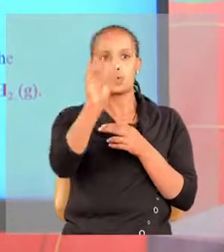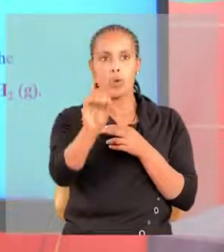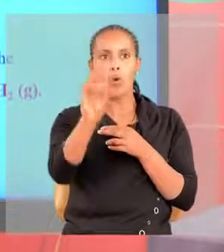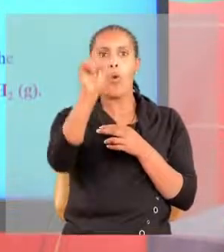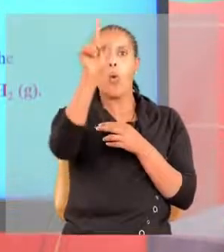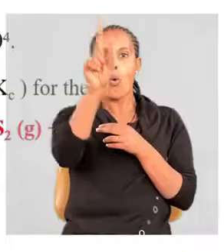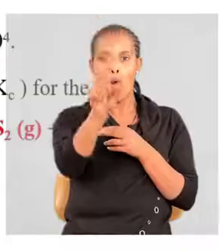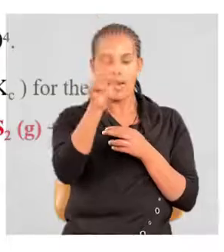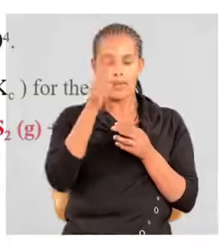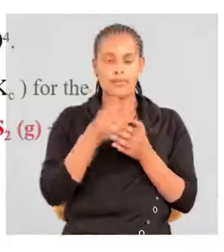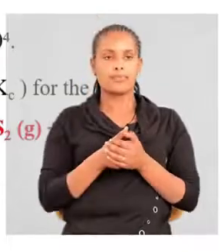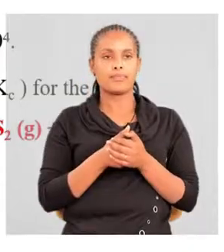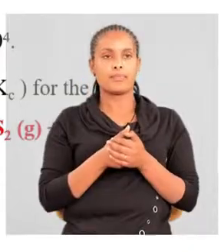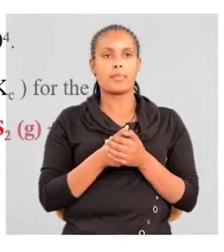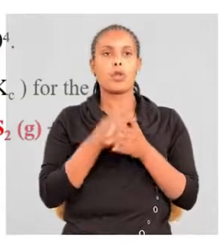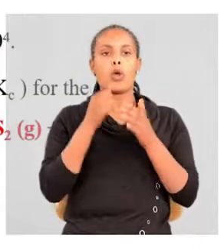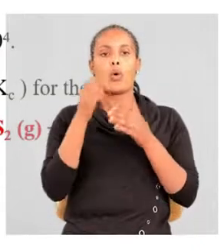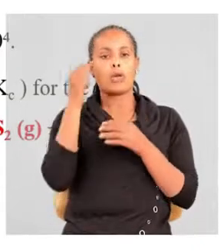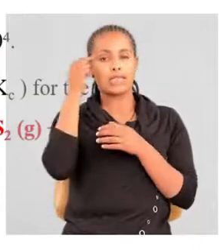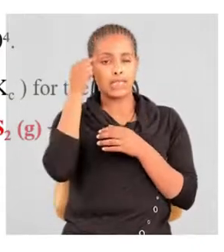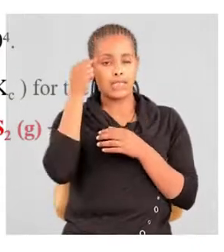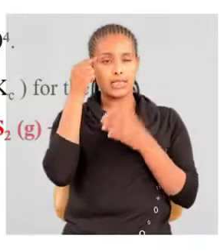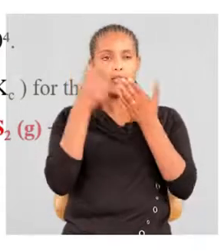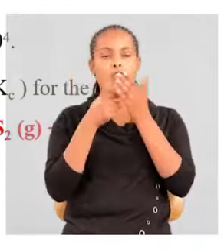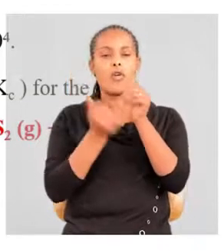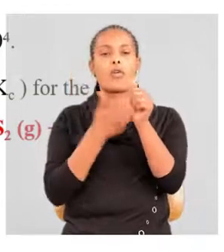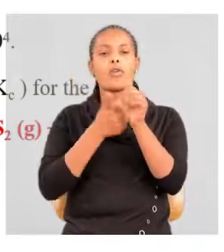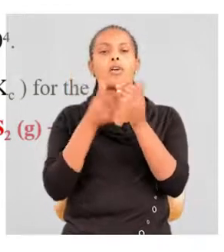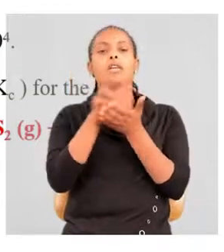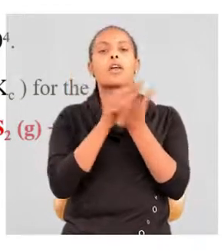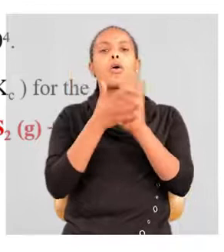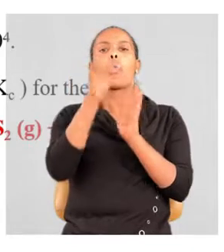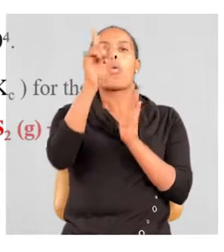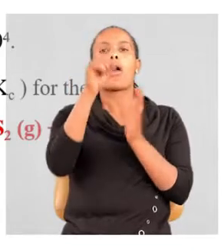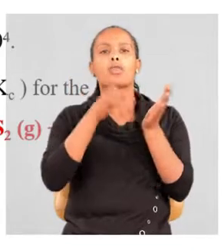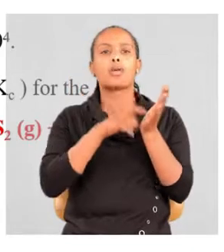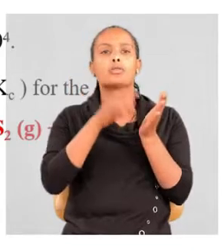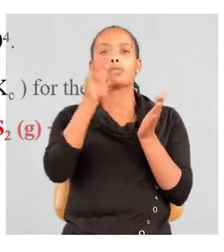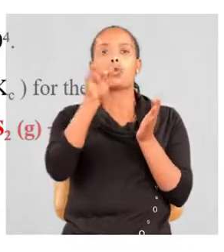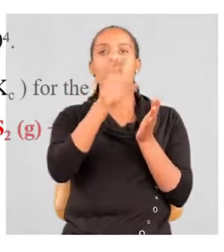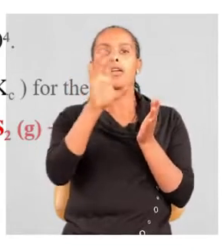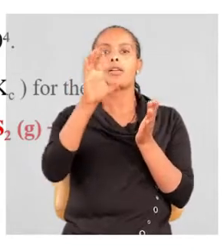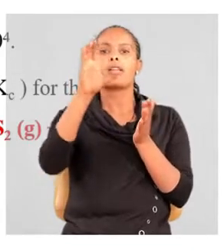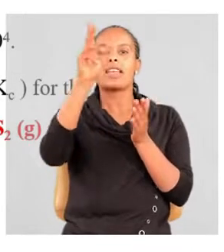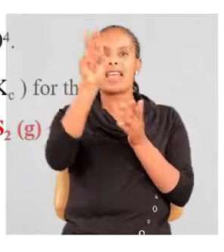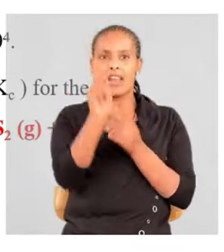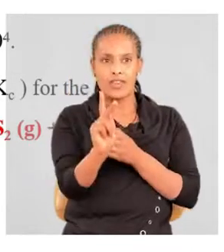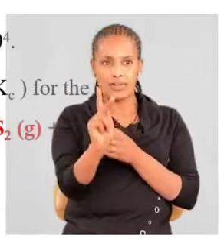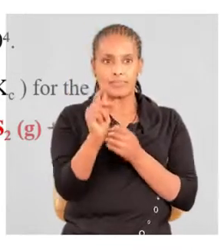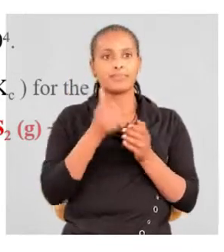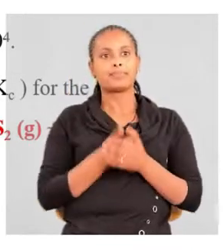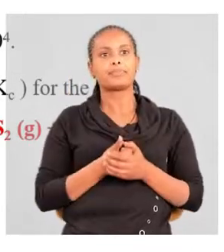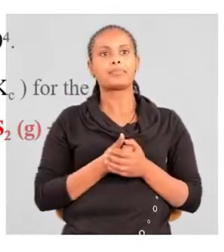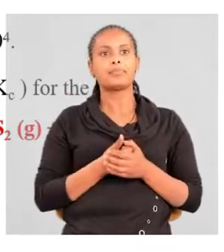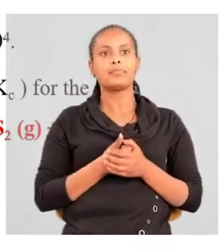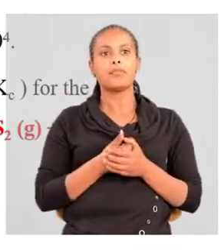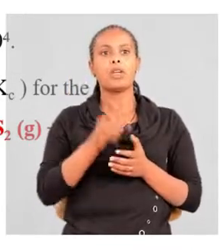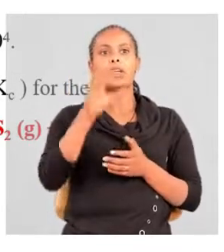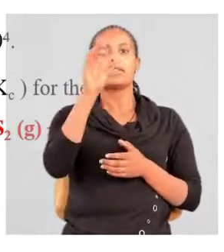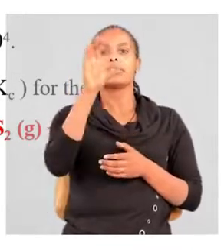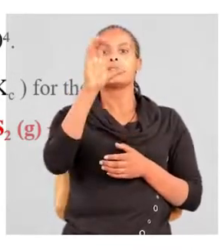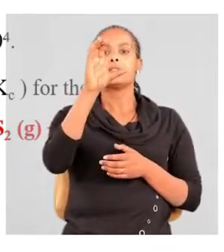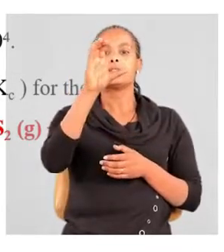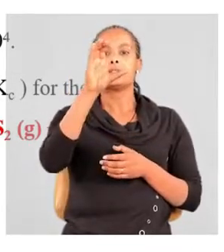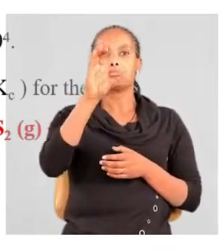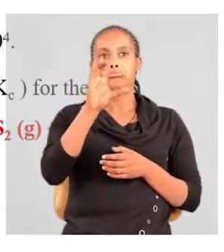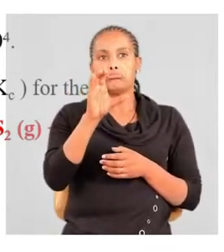0.10. Consider the following reaction at 1200 Kelvin. CO gas